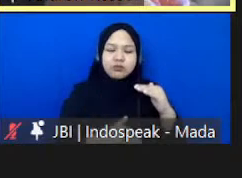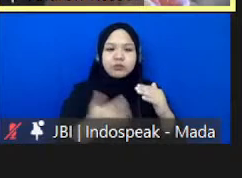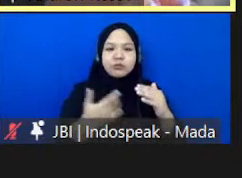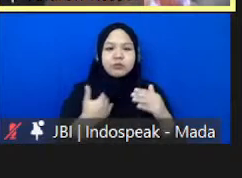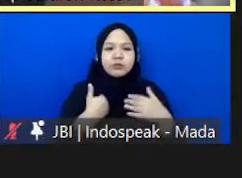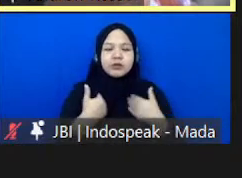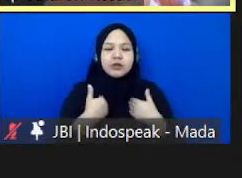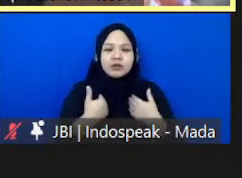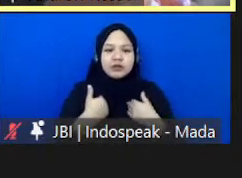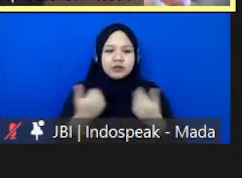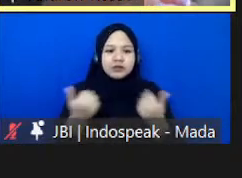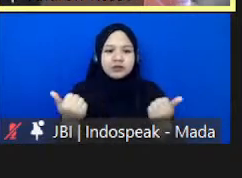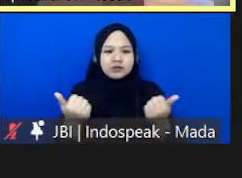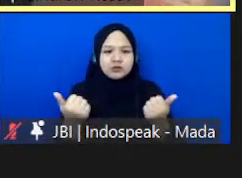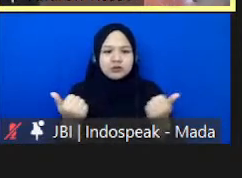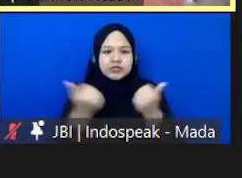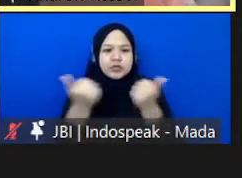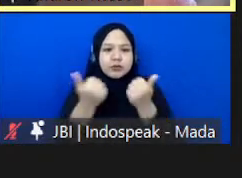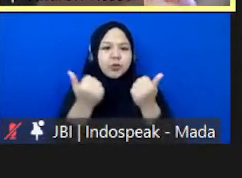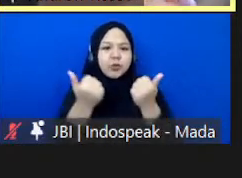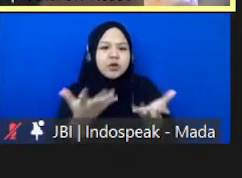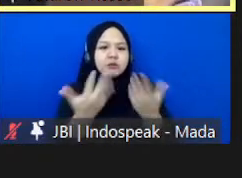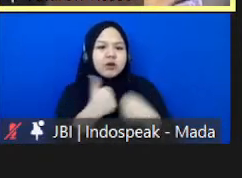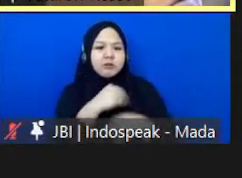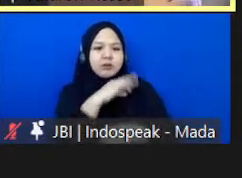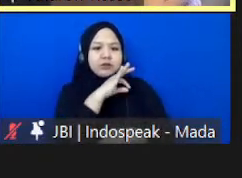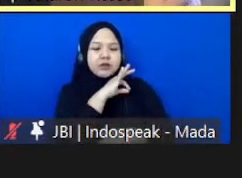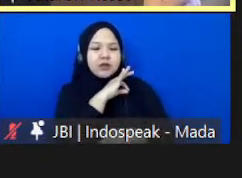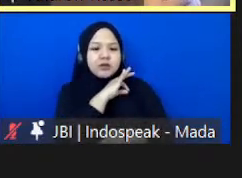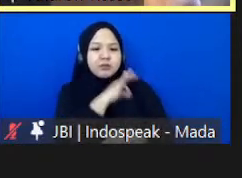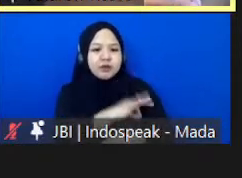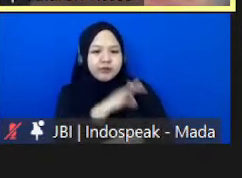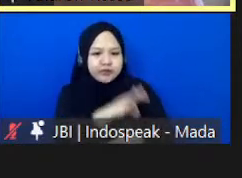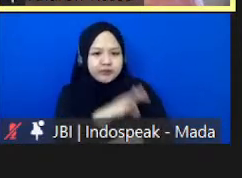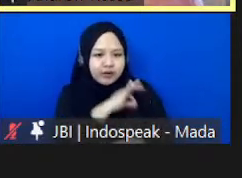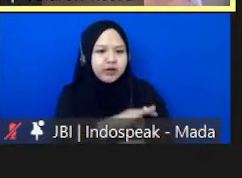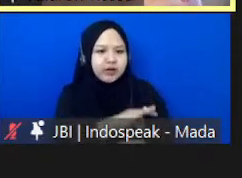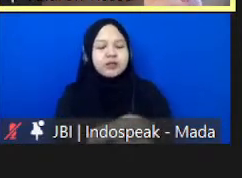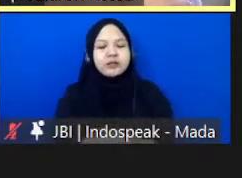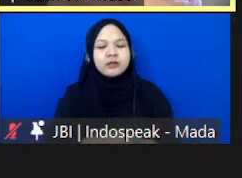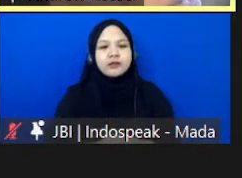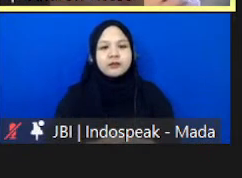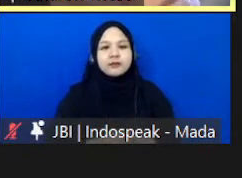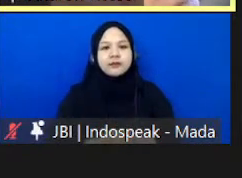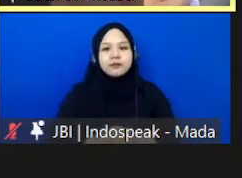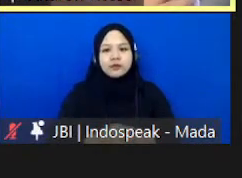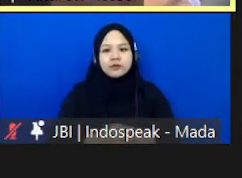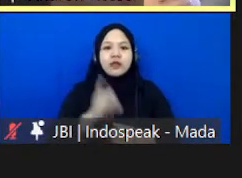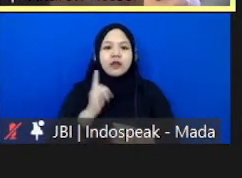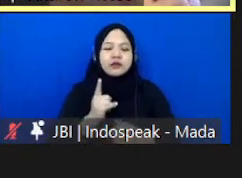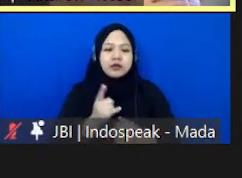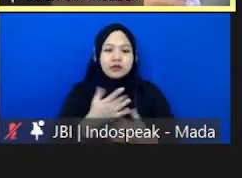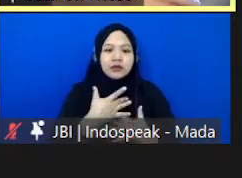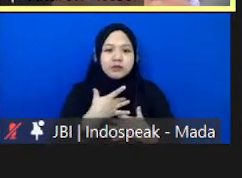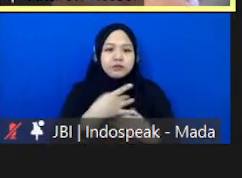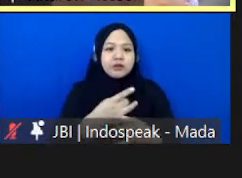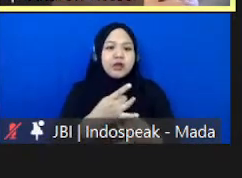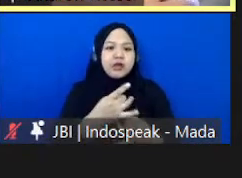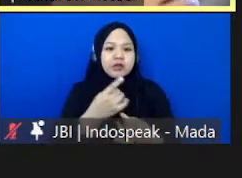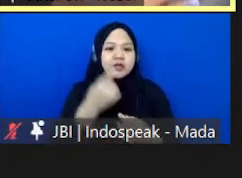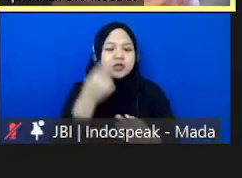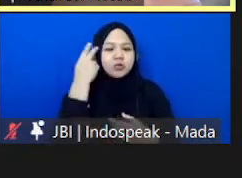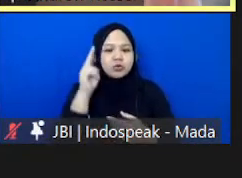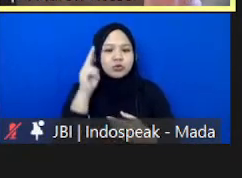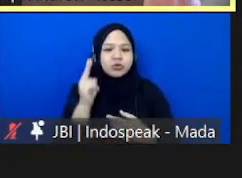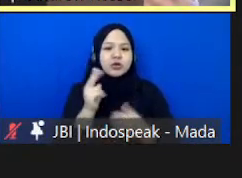have. And Indonesia has, one of the interesting things I discovered in researching this particular